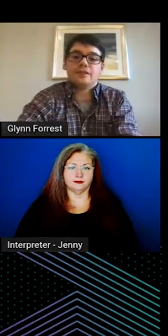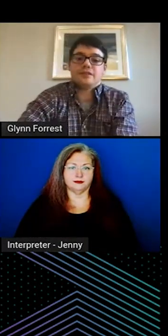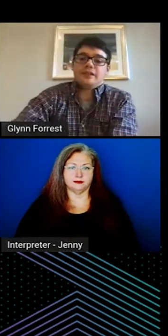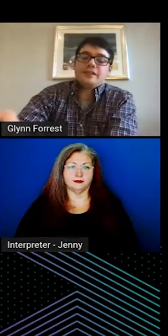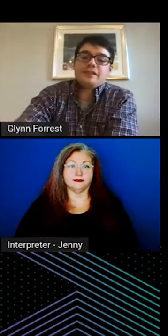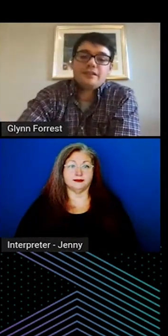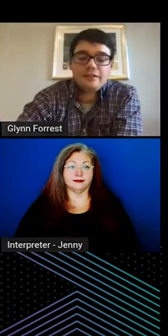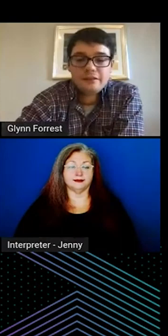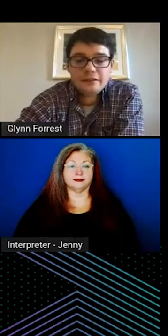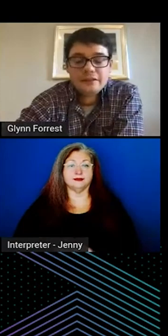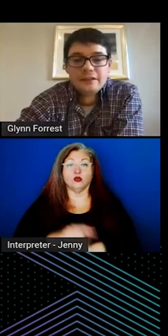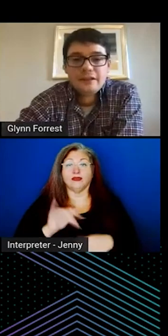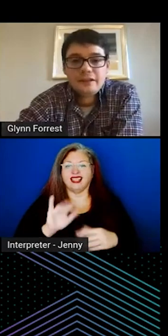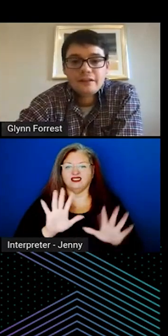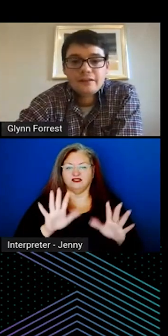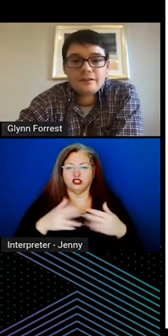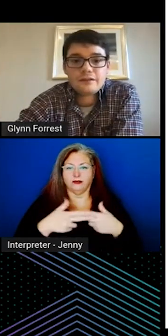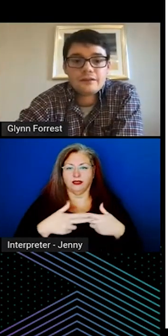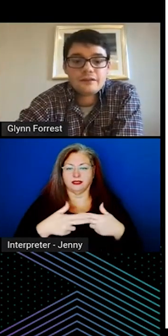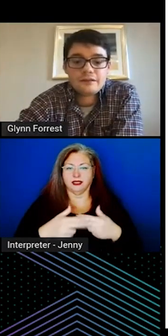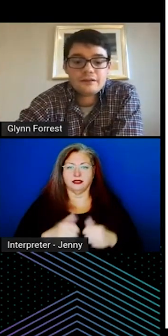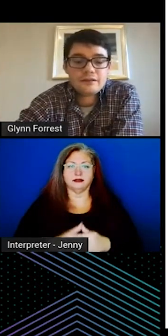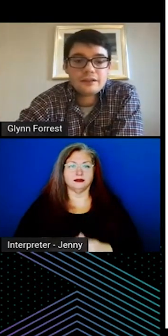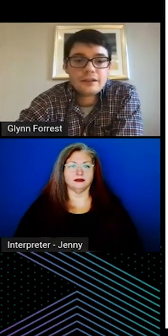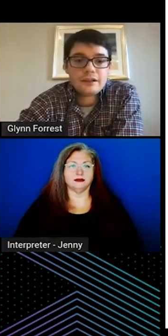Back to the slides.